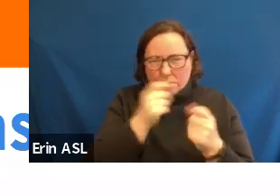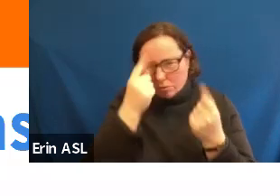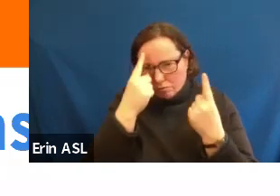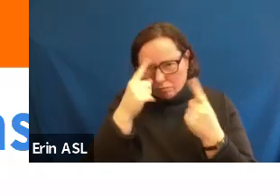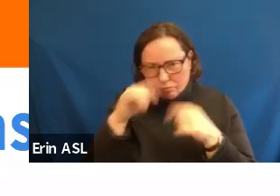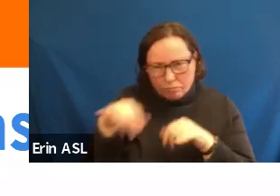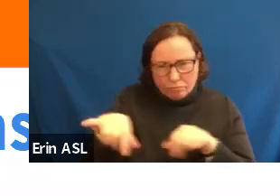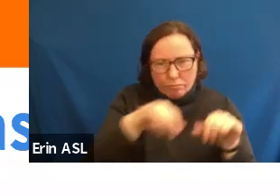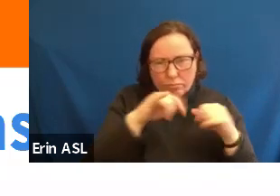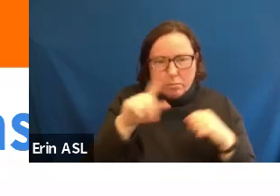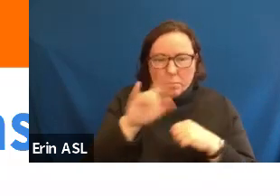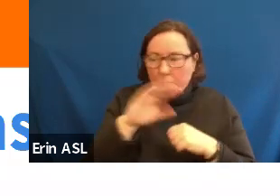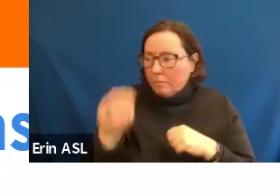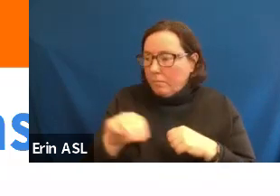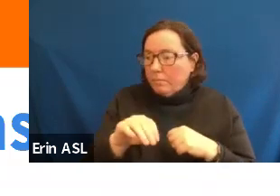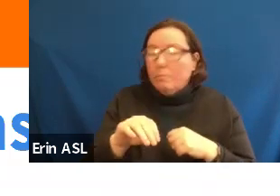same page here.